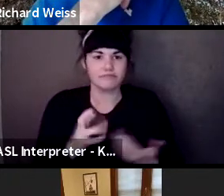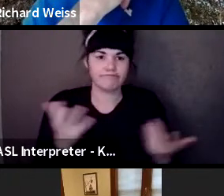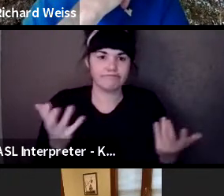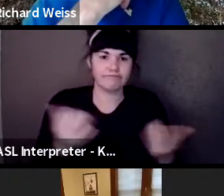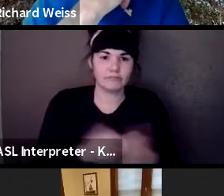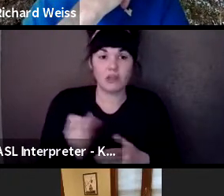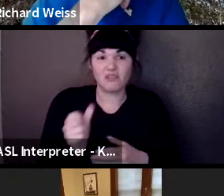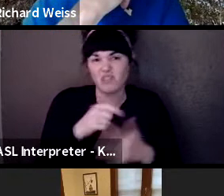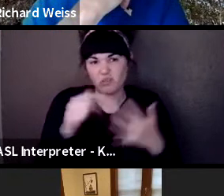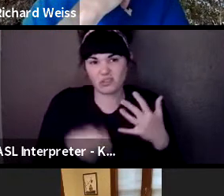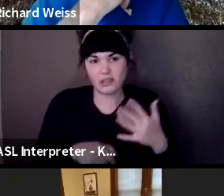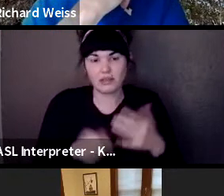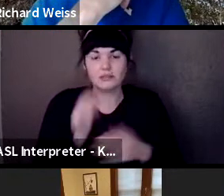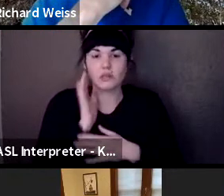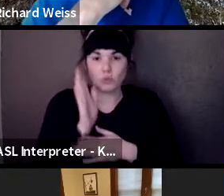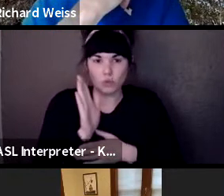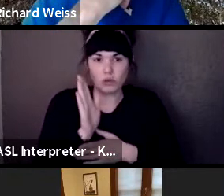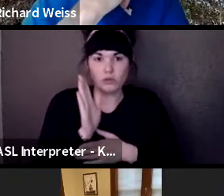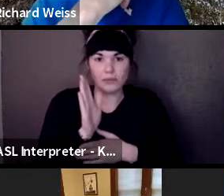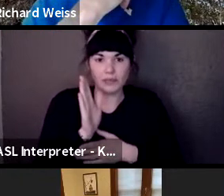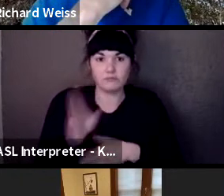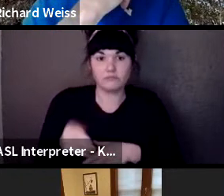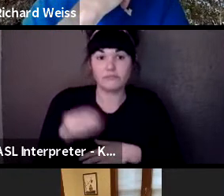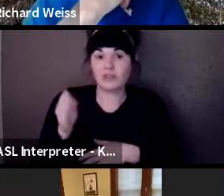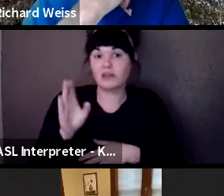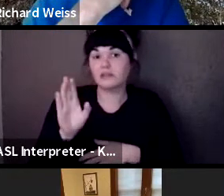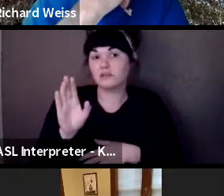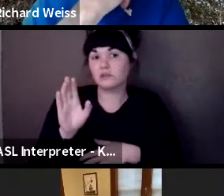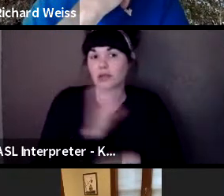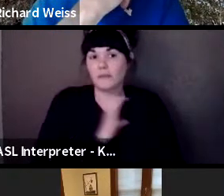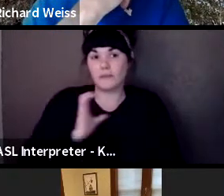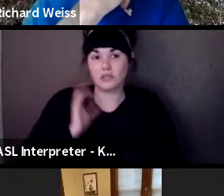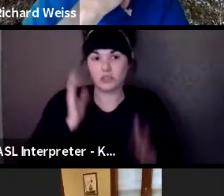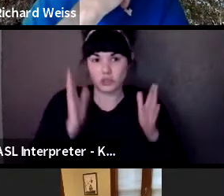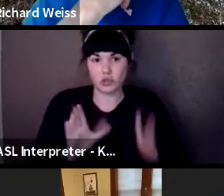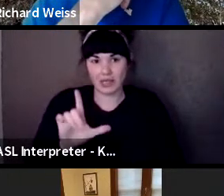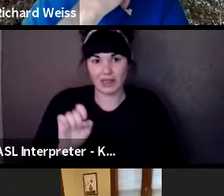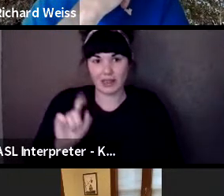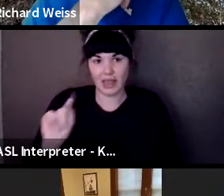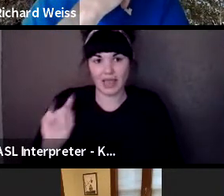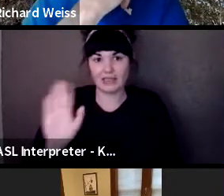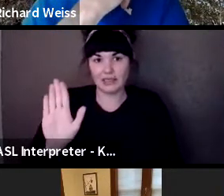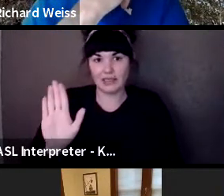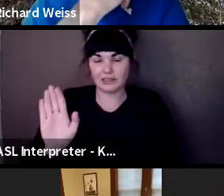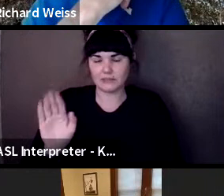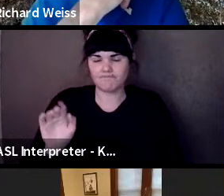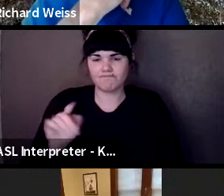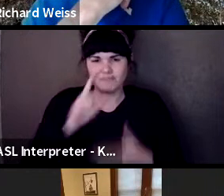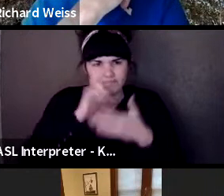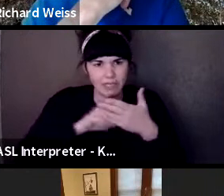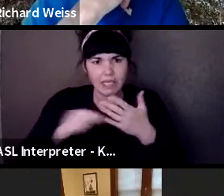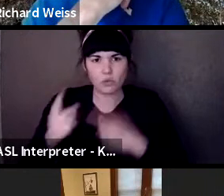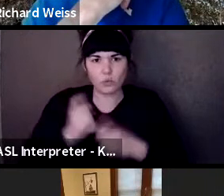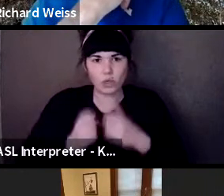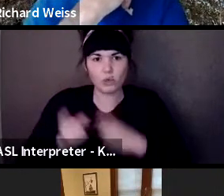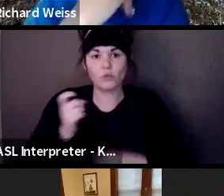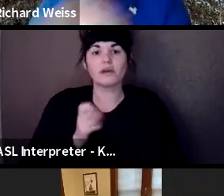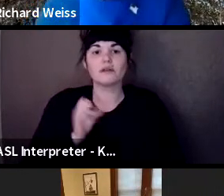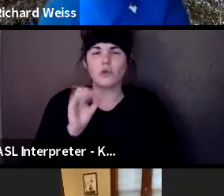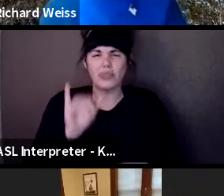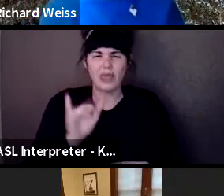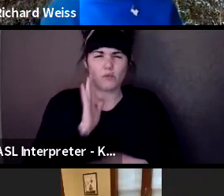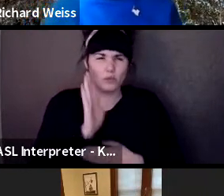inquiry. And that the commission would be expecting, that would be the information, the